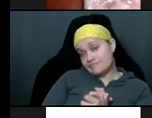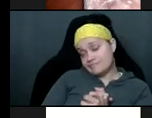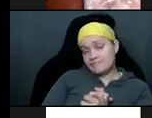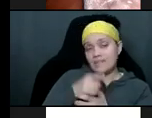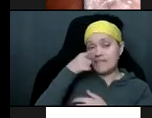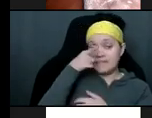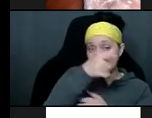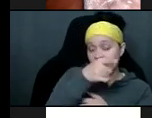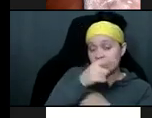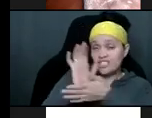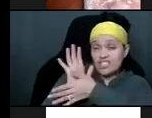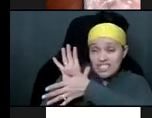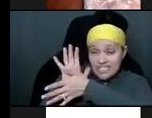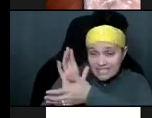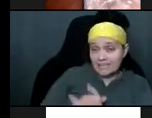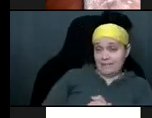Cheese.